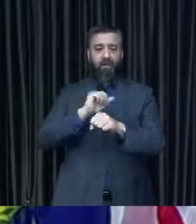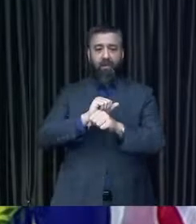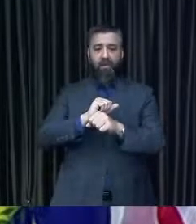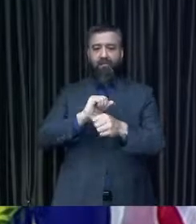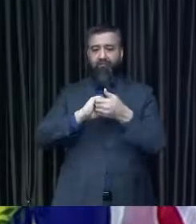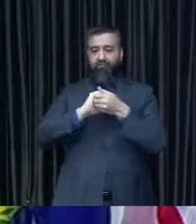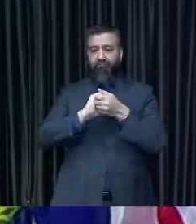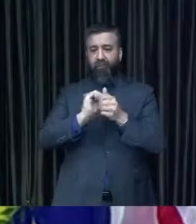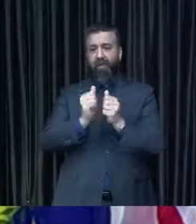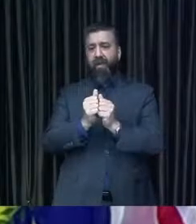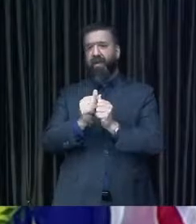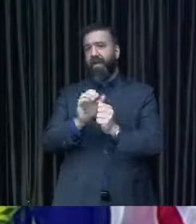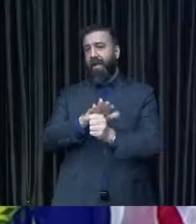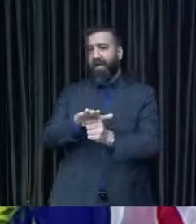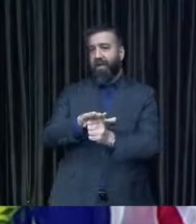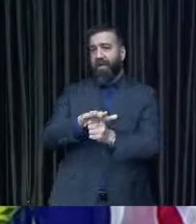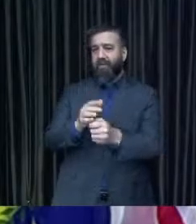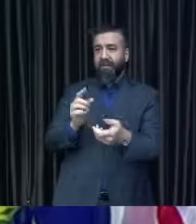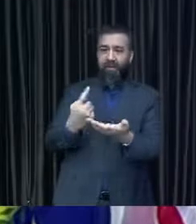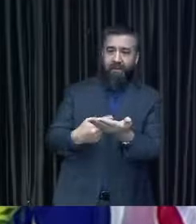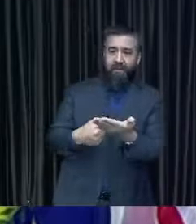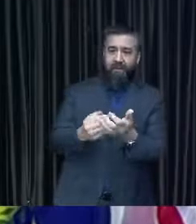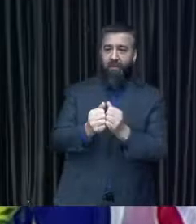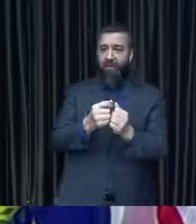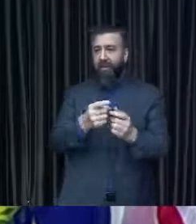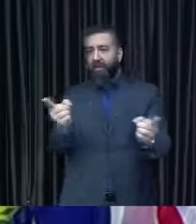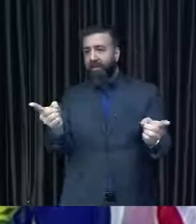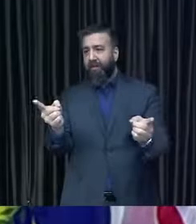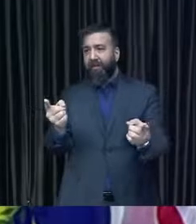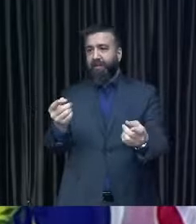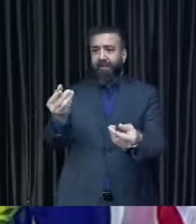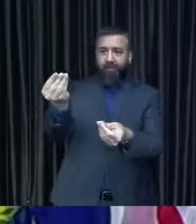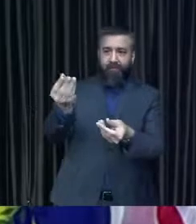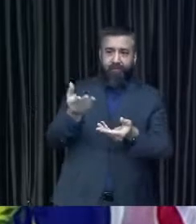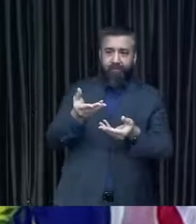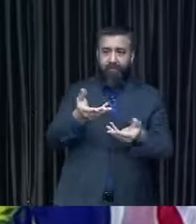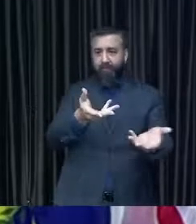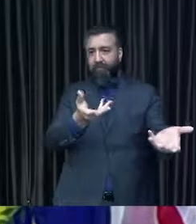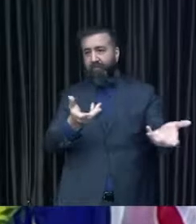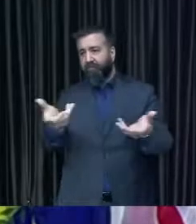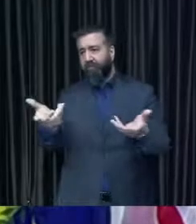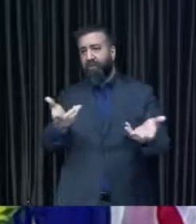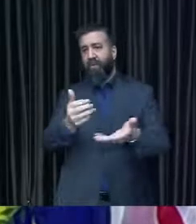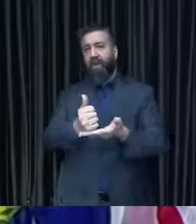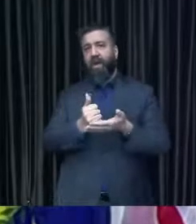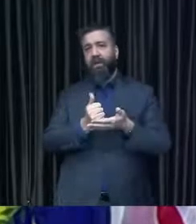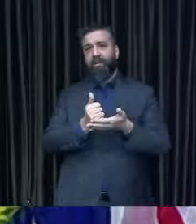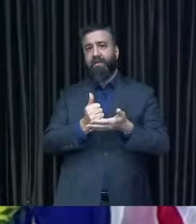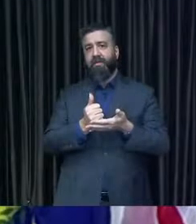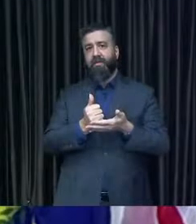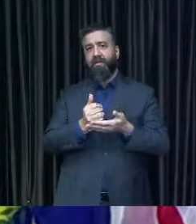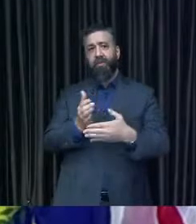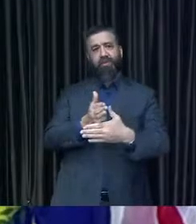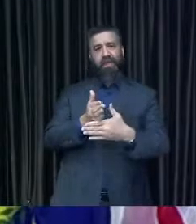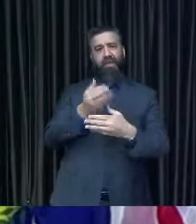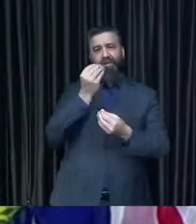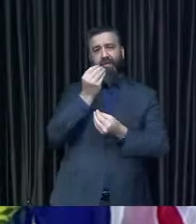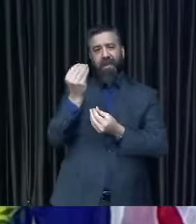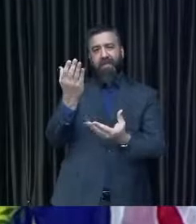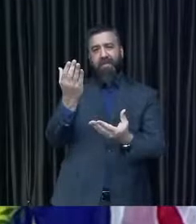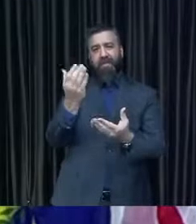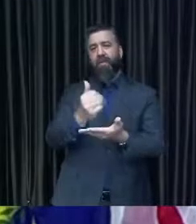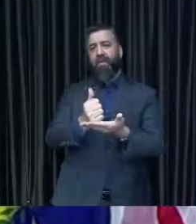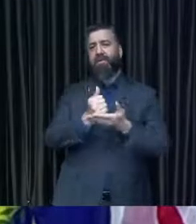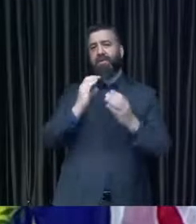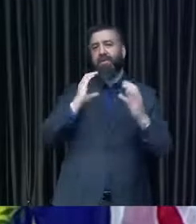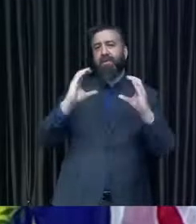in St. Louis County, coordinating with them, giving them direction, and helping to coordinate information and to help